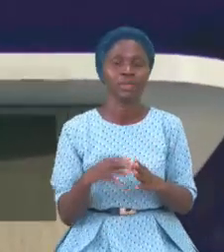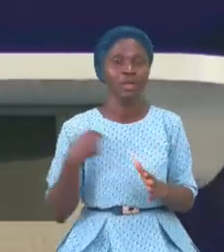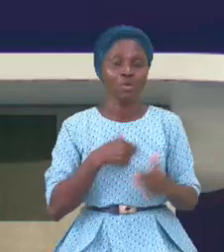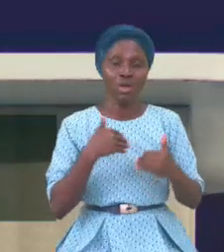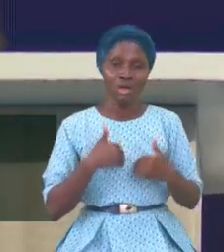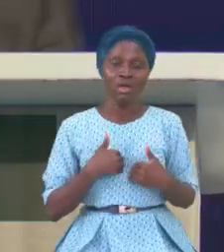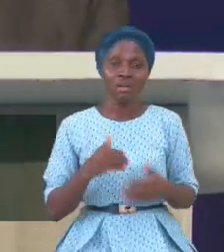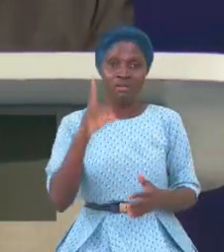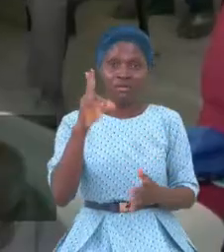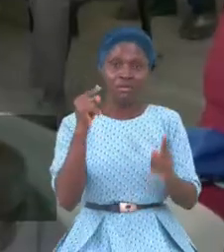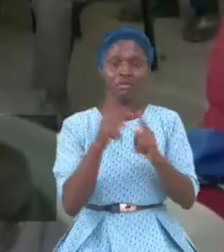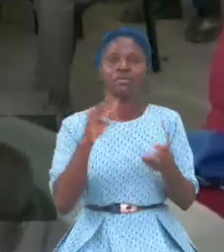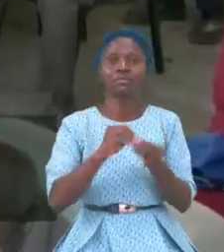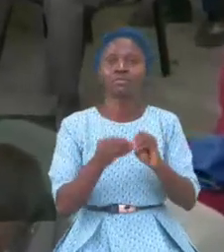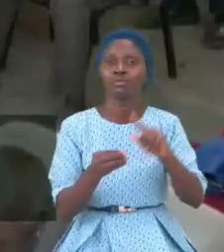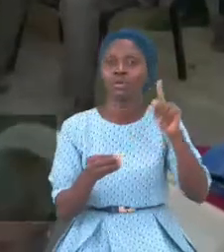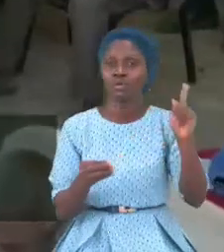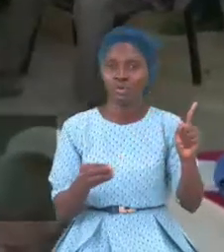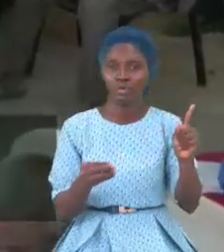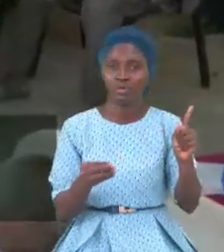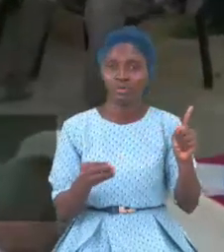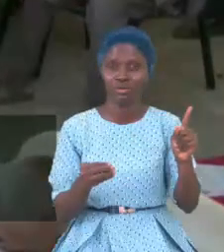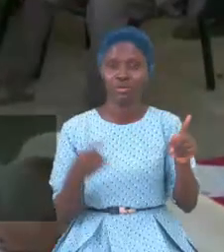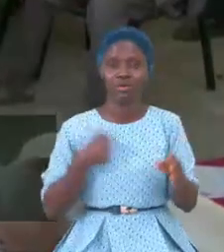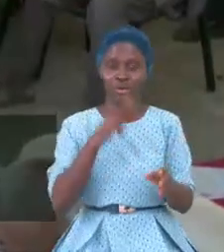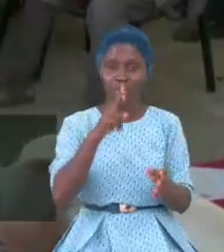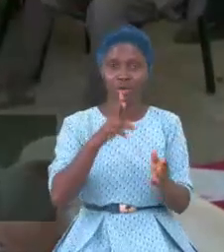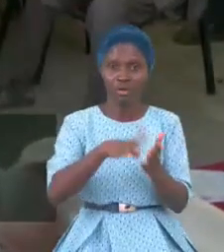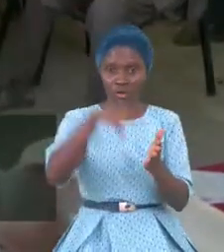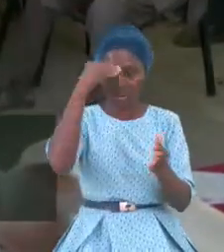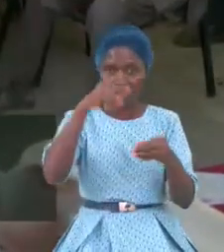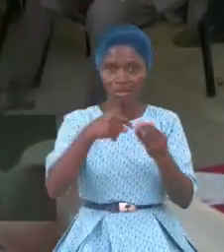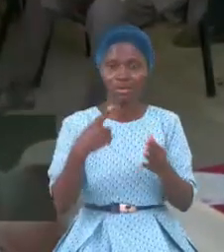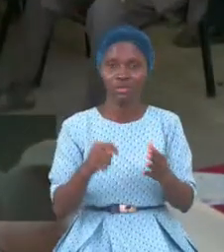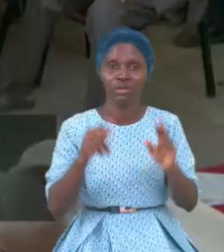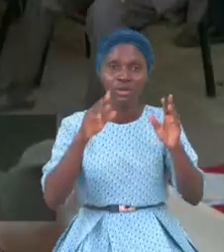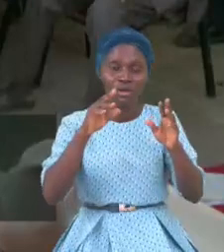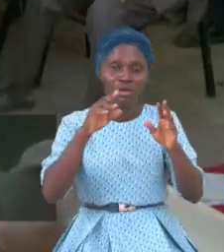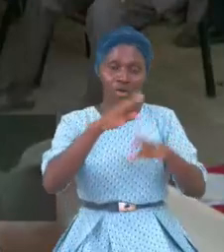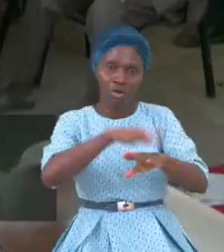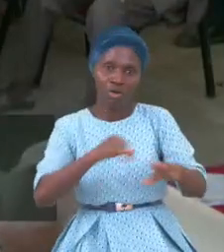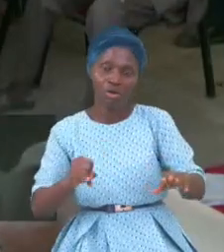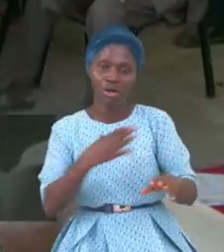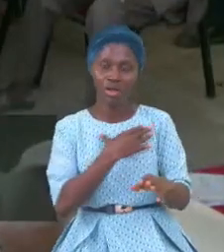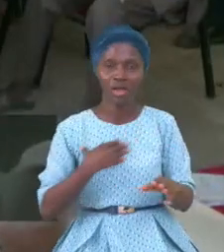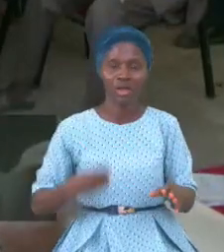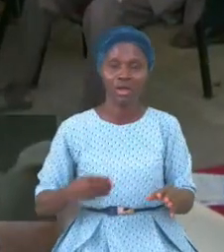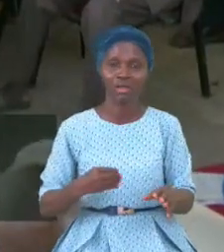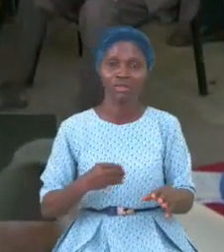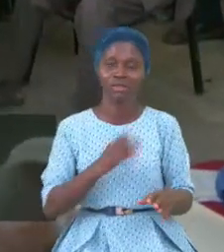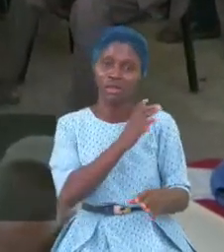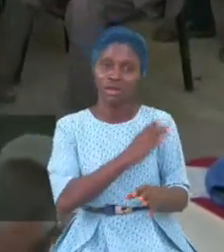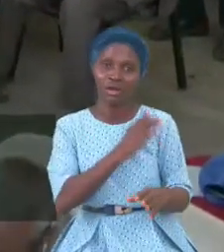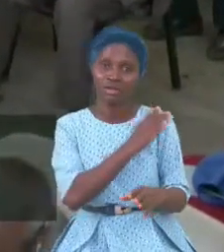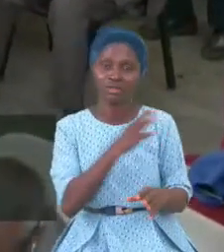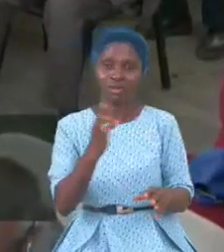one, we're looking at the calling and characteristics of a